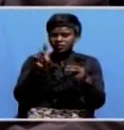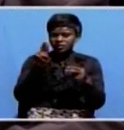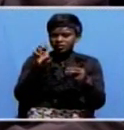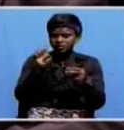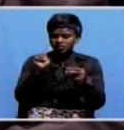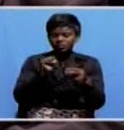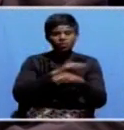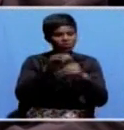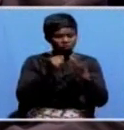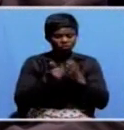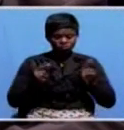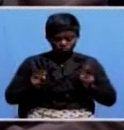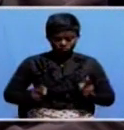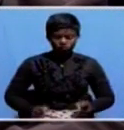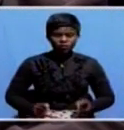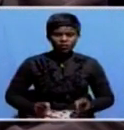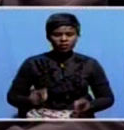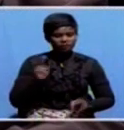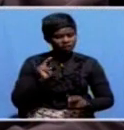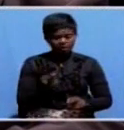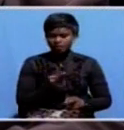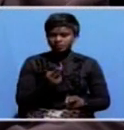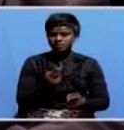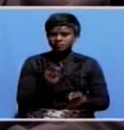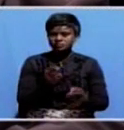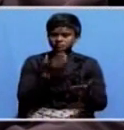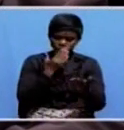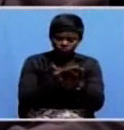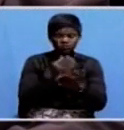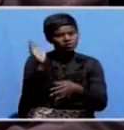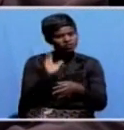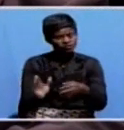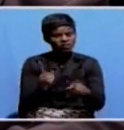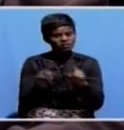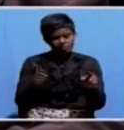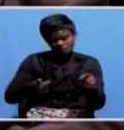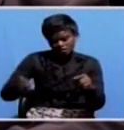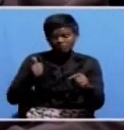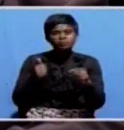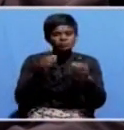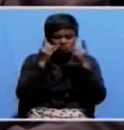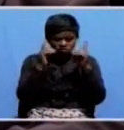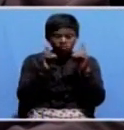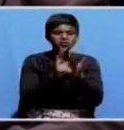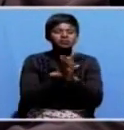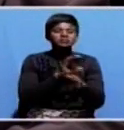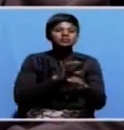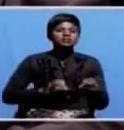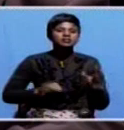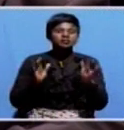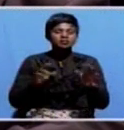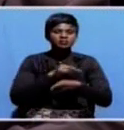human beings, we are never perfect. But he tried his level best.